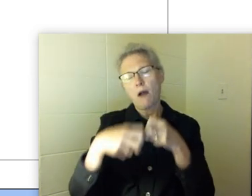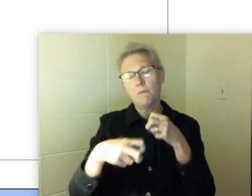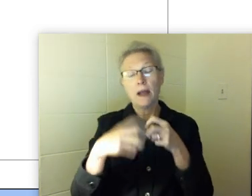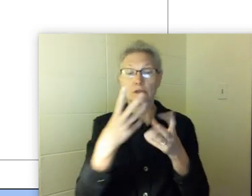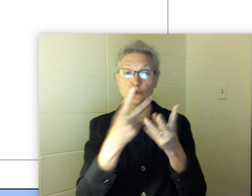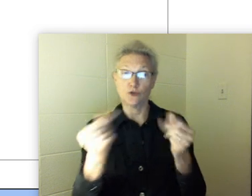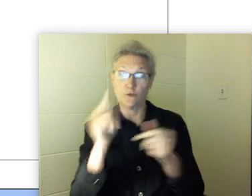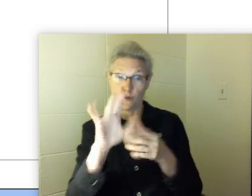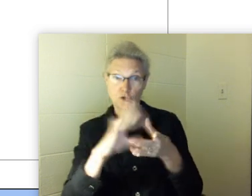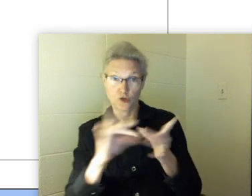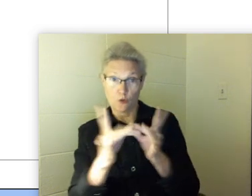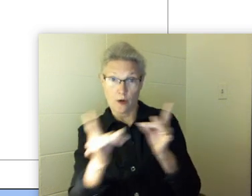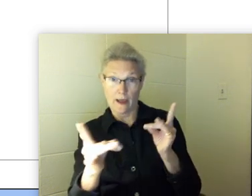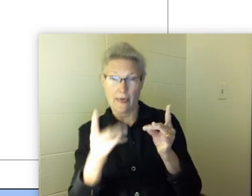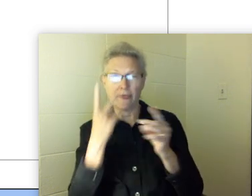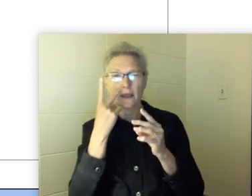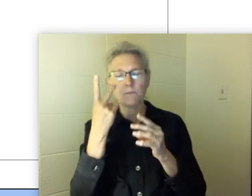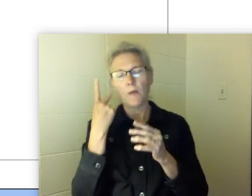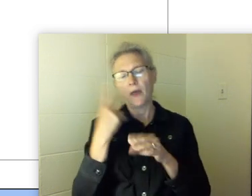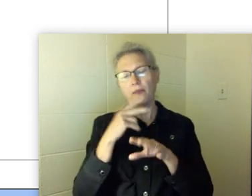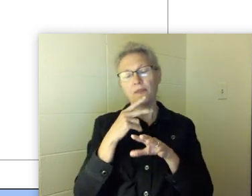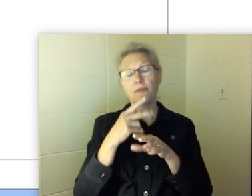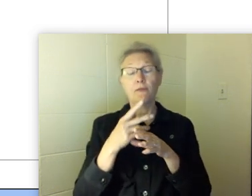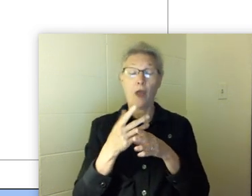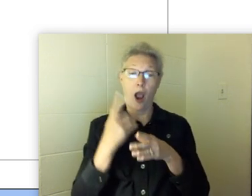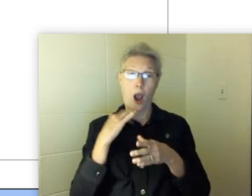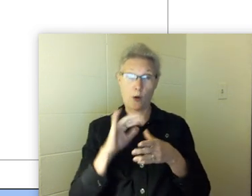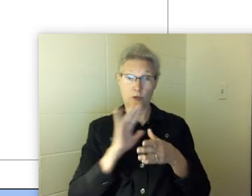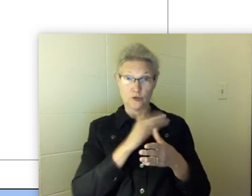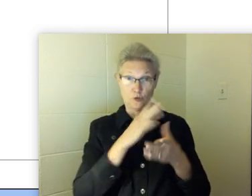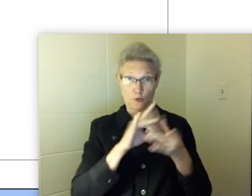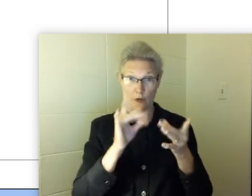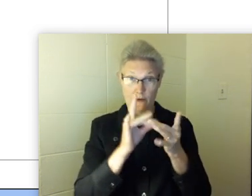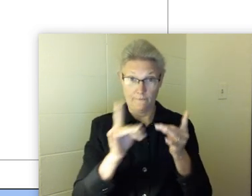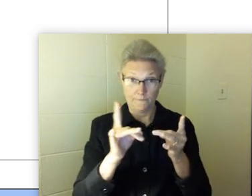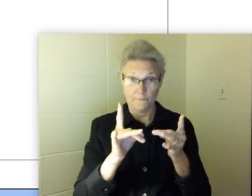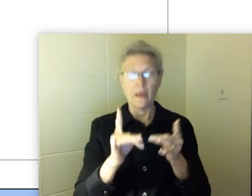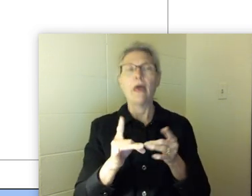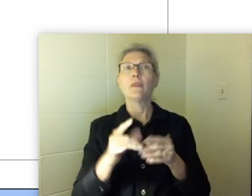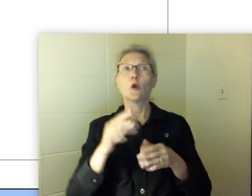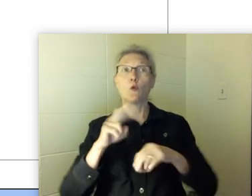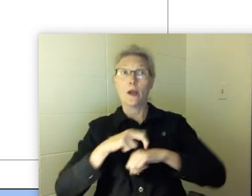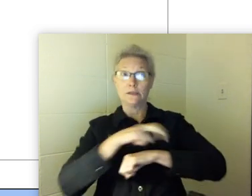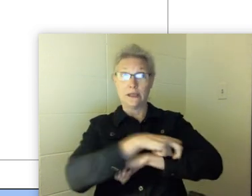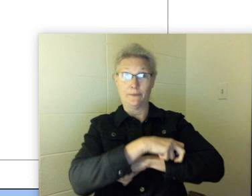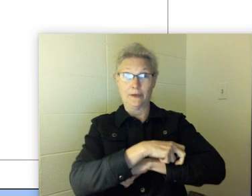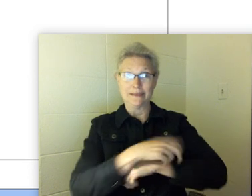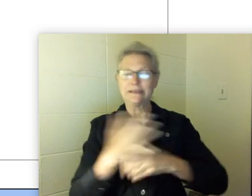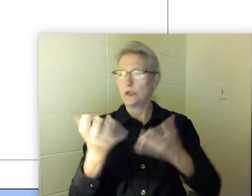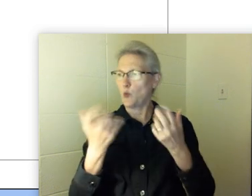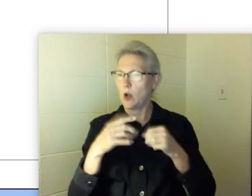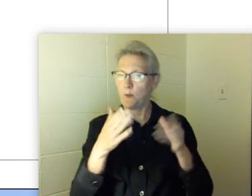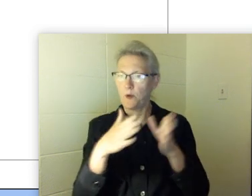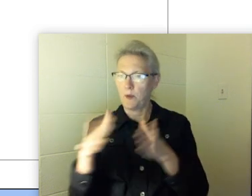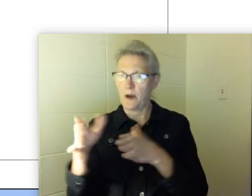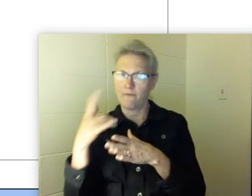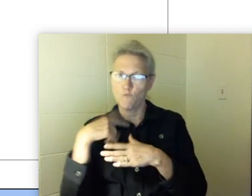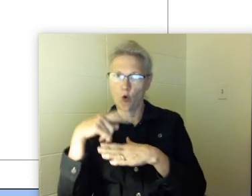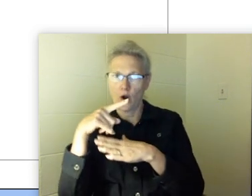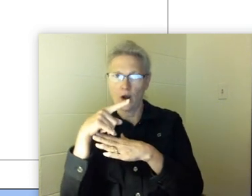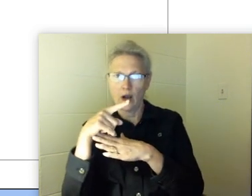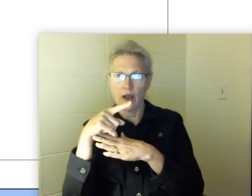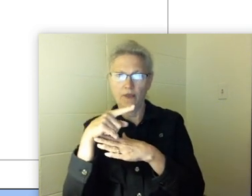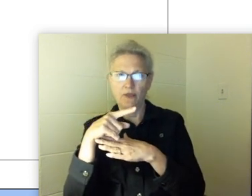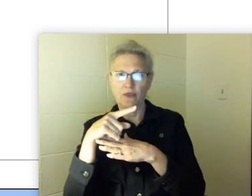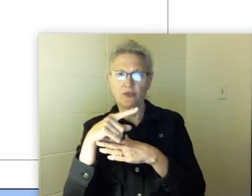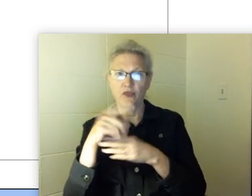The problem was that the grasshopper did not want to prepare for the summer. The solution then was that he realized how important it was in